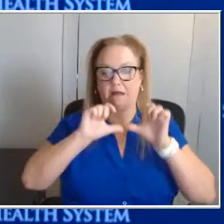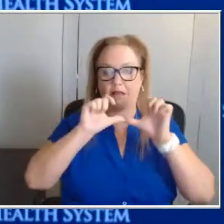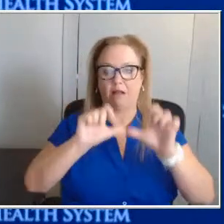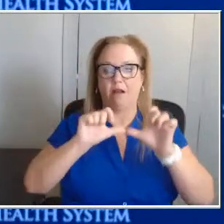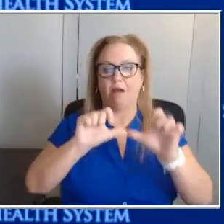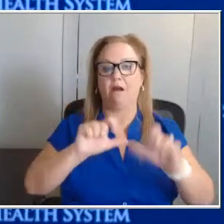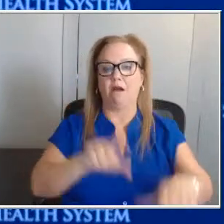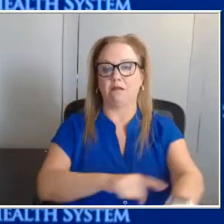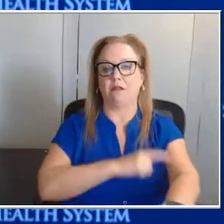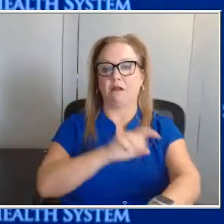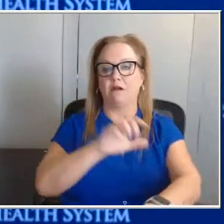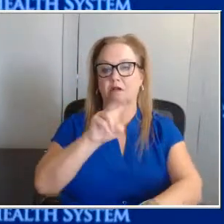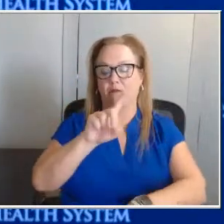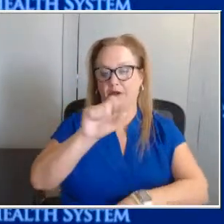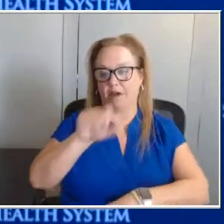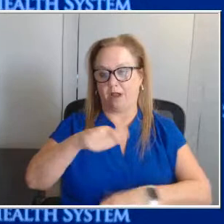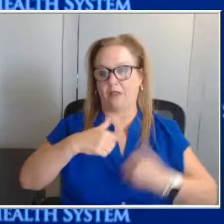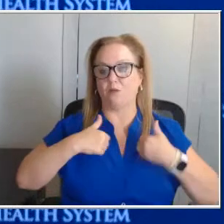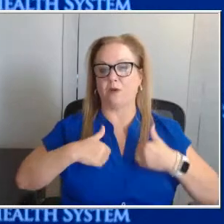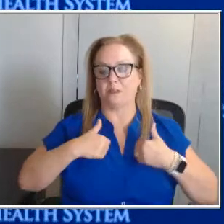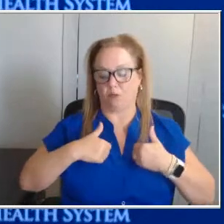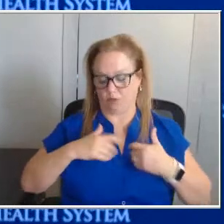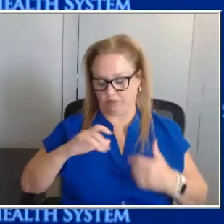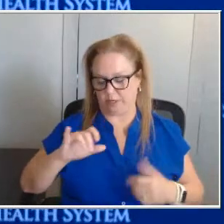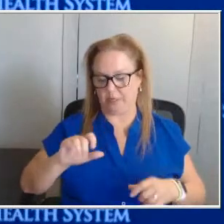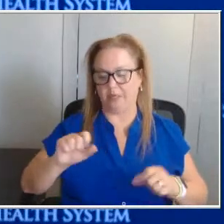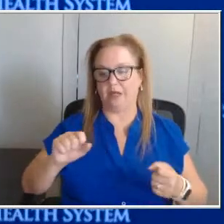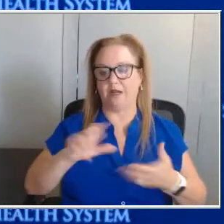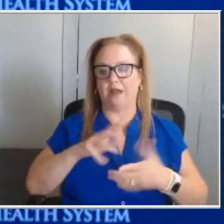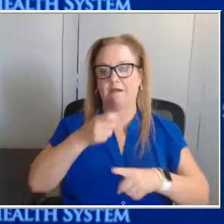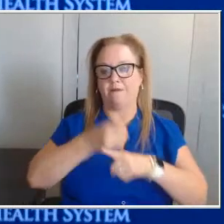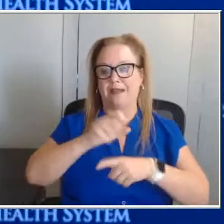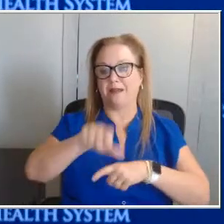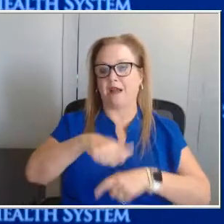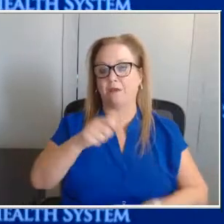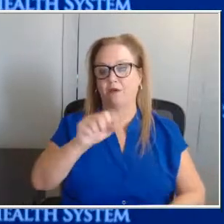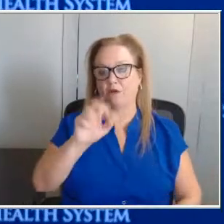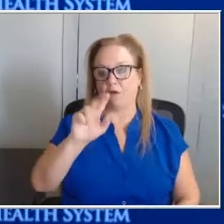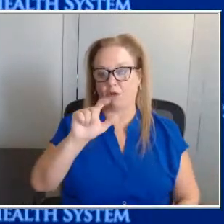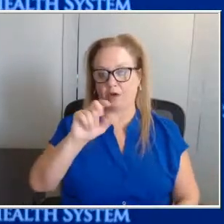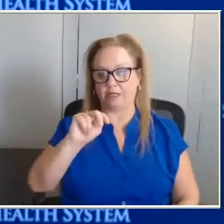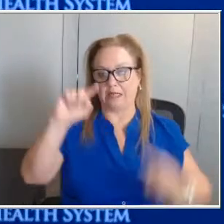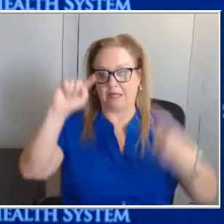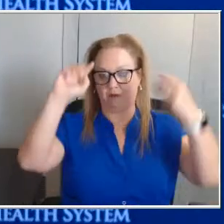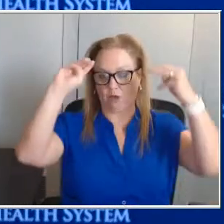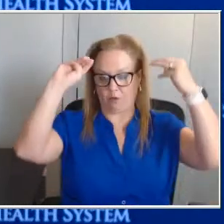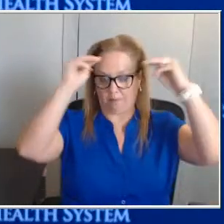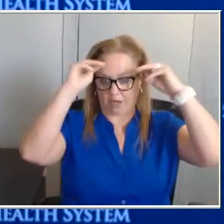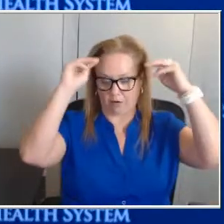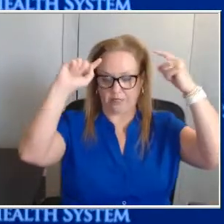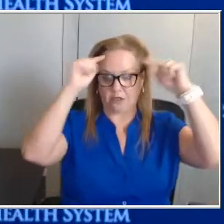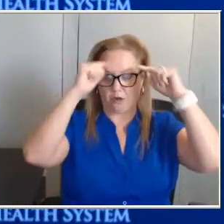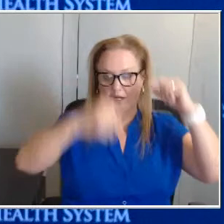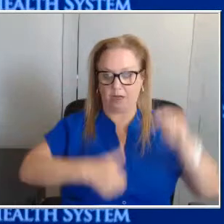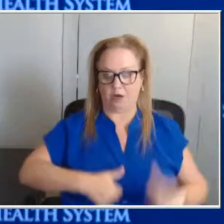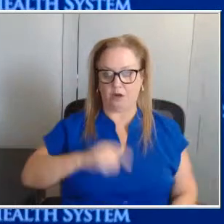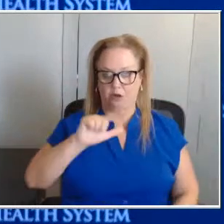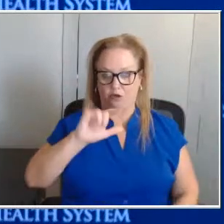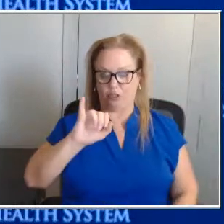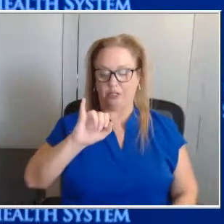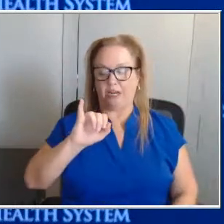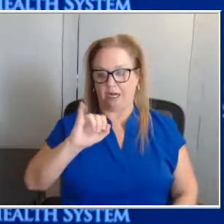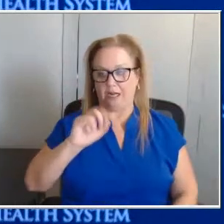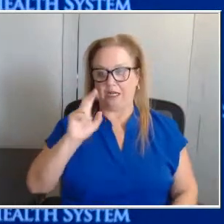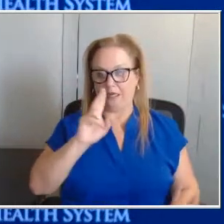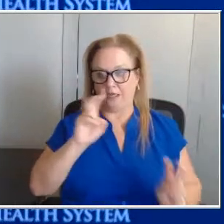other viral respiratory illnesses can also affect other organs, like giving you headache or giving you GI upset or stomach upset as well.